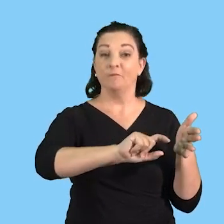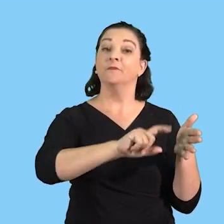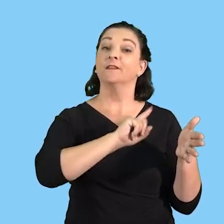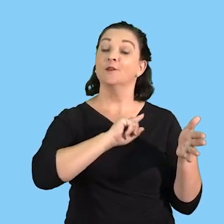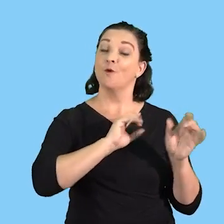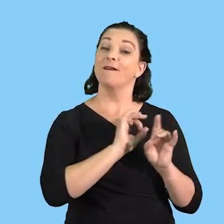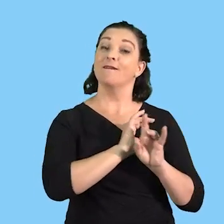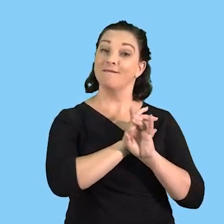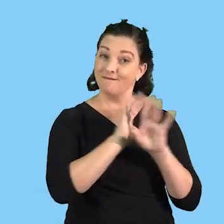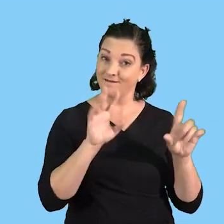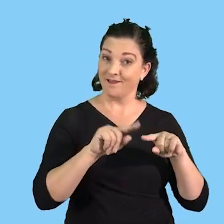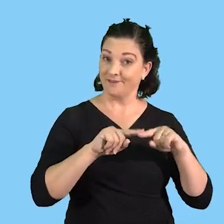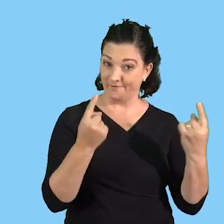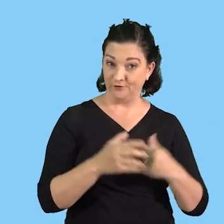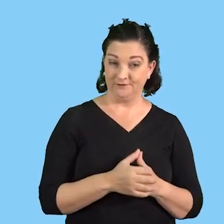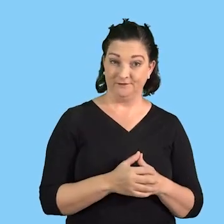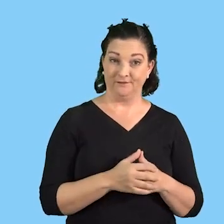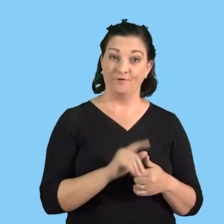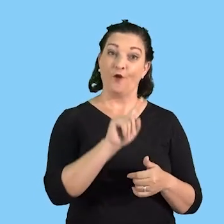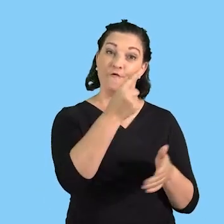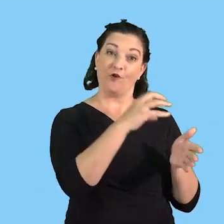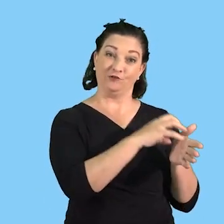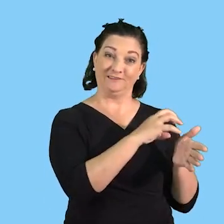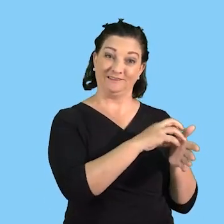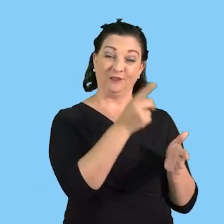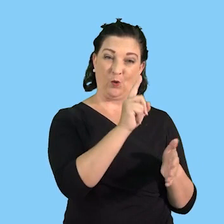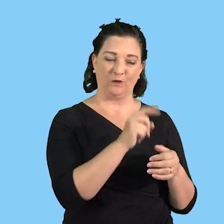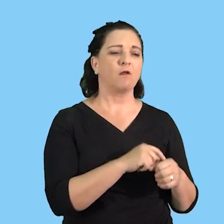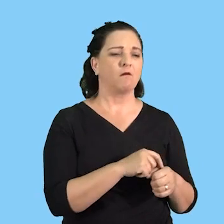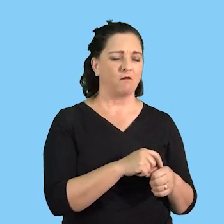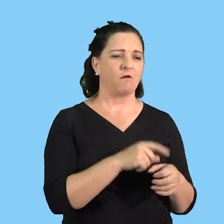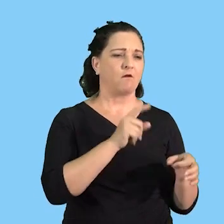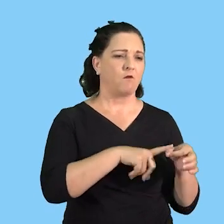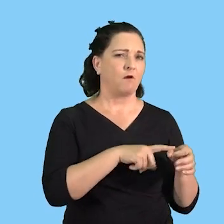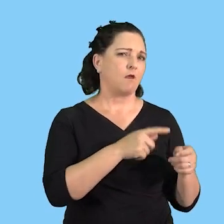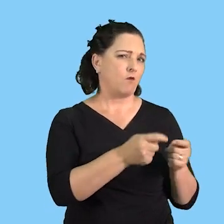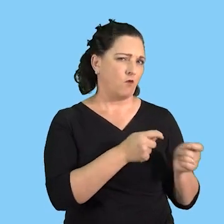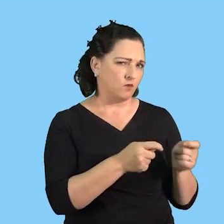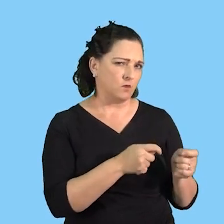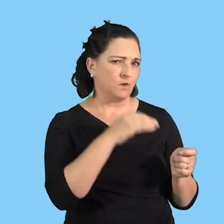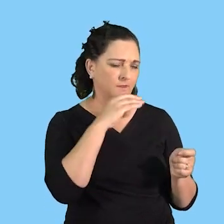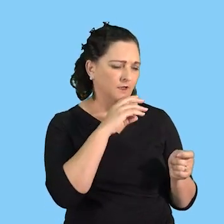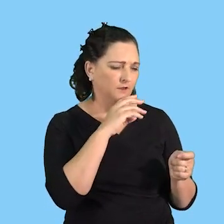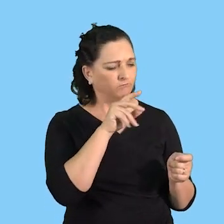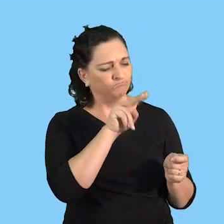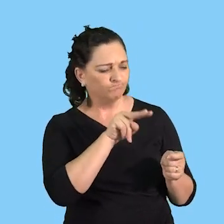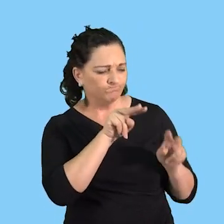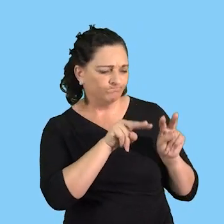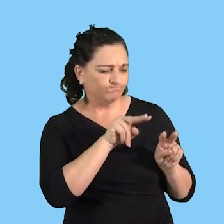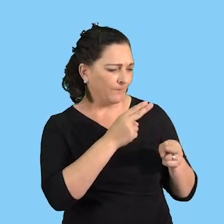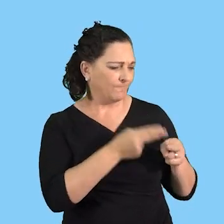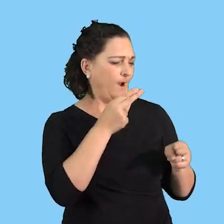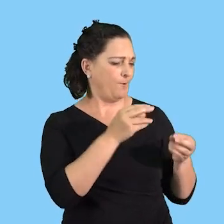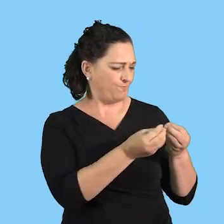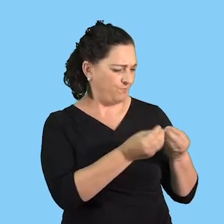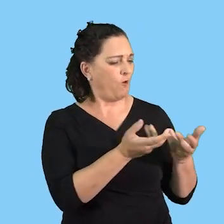The first one, quality control, is the inspection of the final product to ensure that